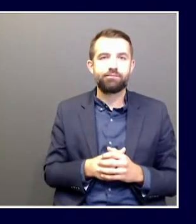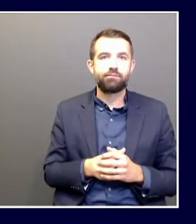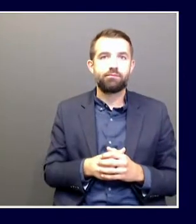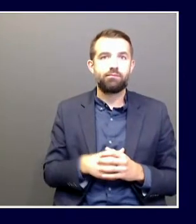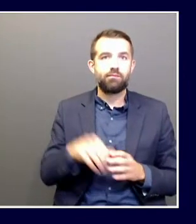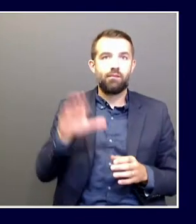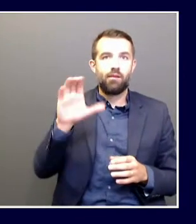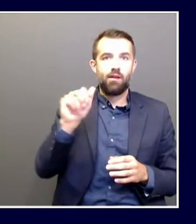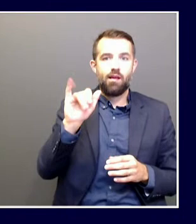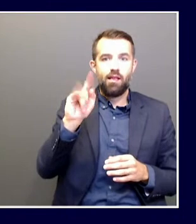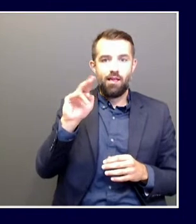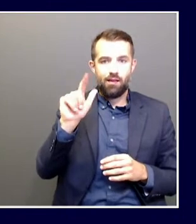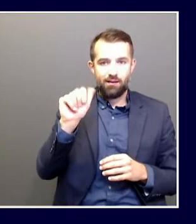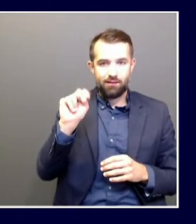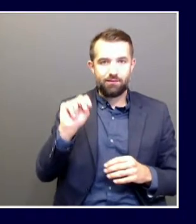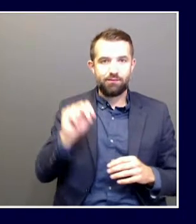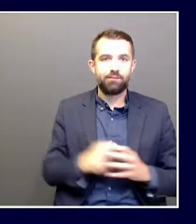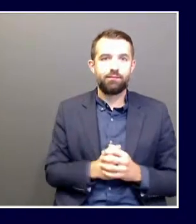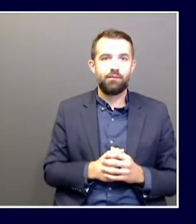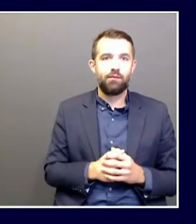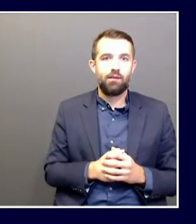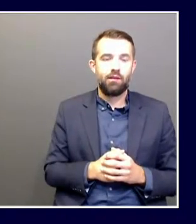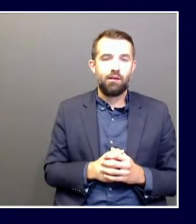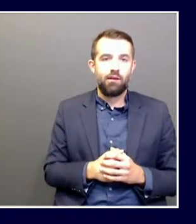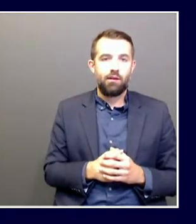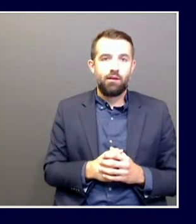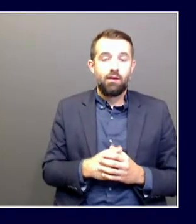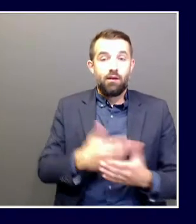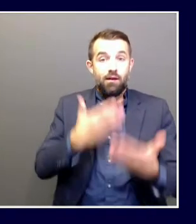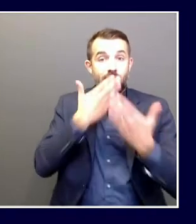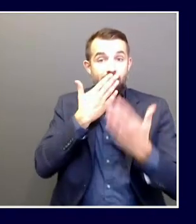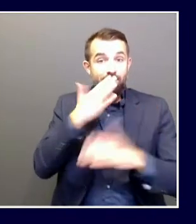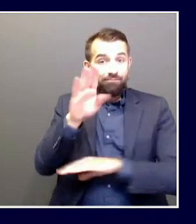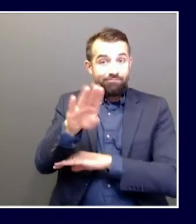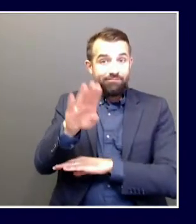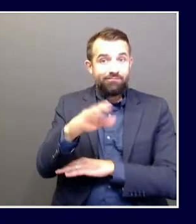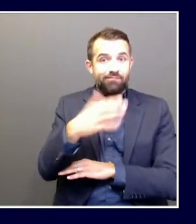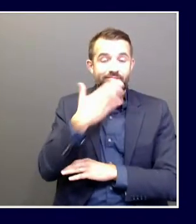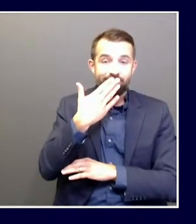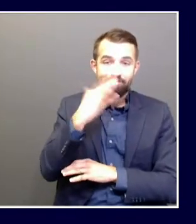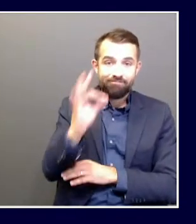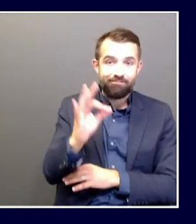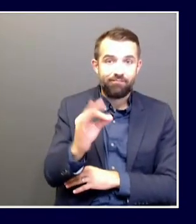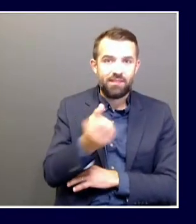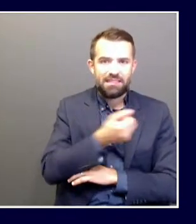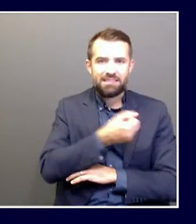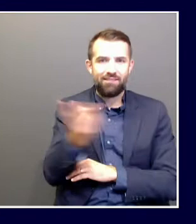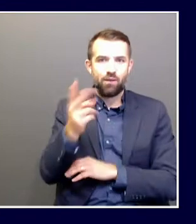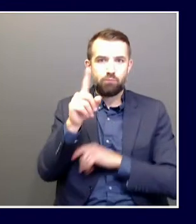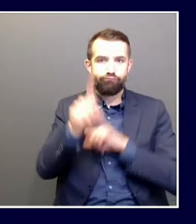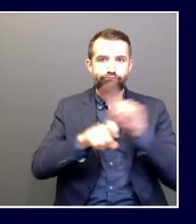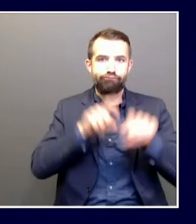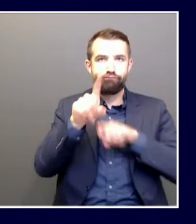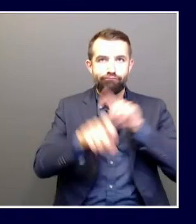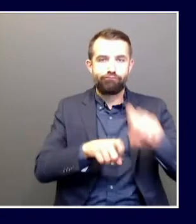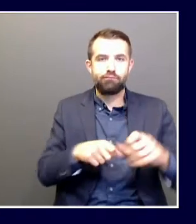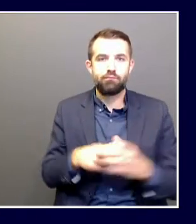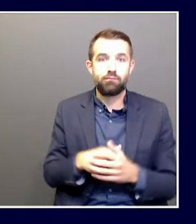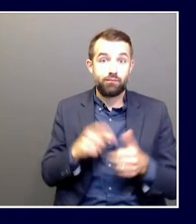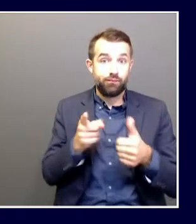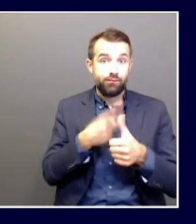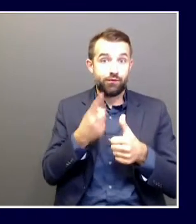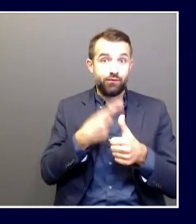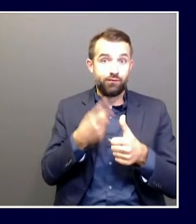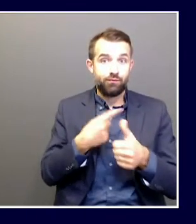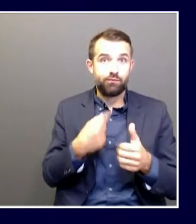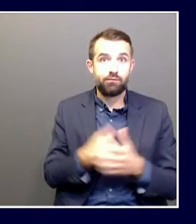Good afternoon, Dr. Shah, Commissioner Lambrou. My first question is about the pool testing program. Now, I know this data is going to update